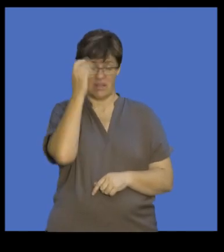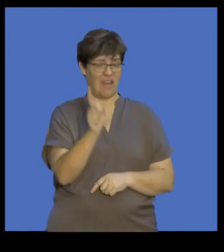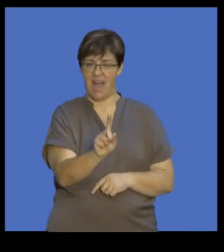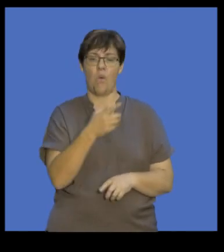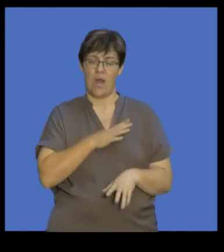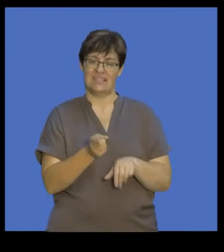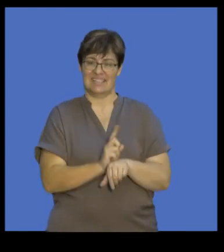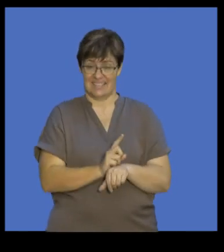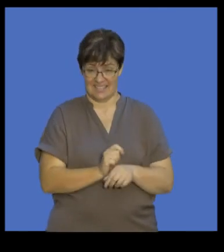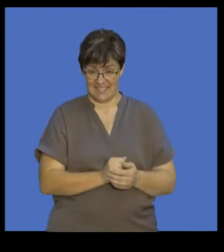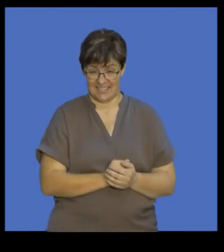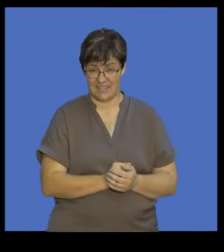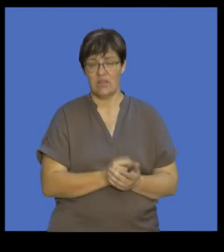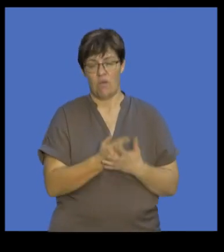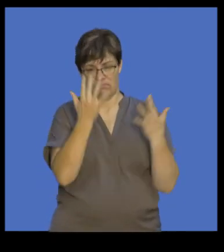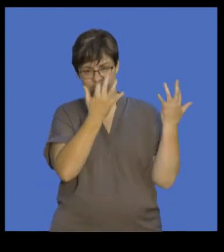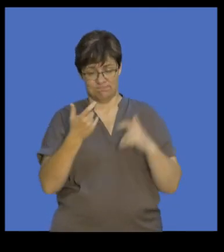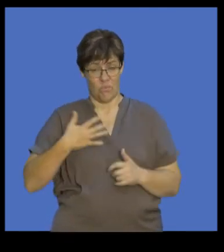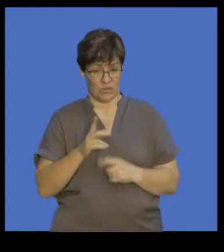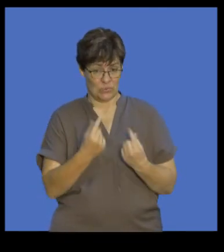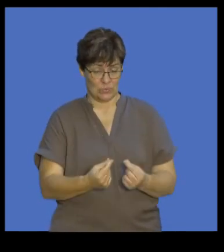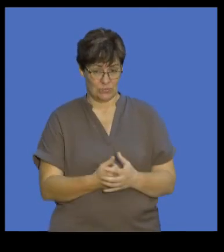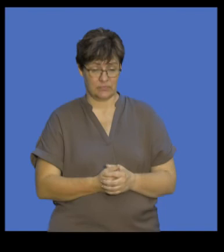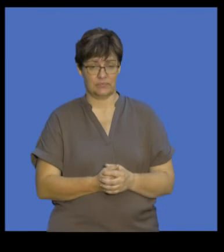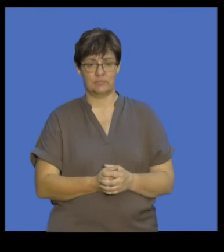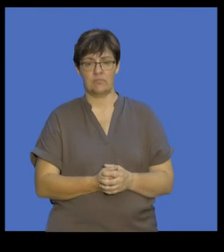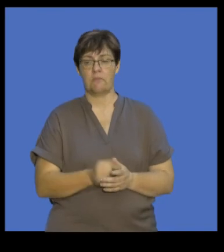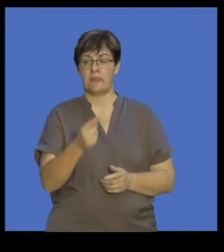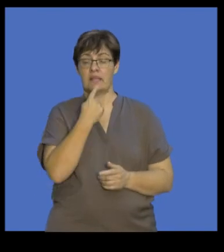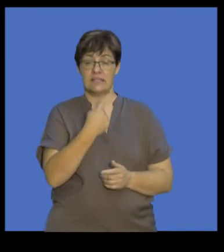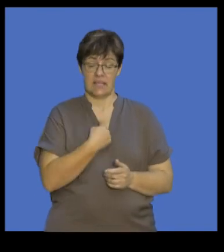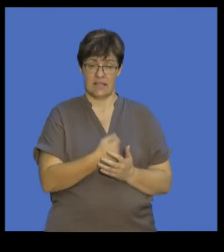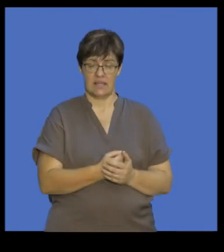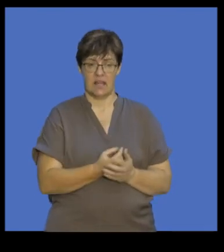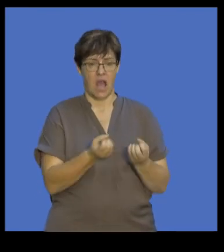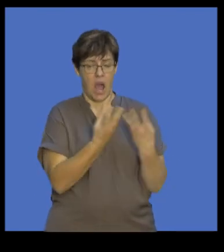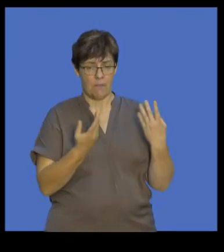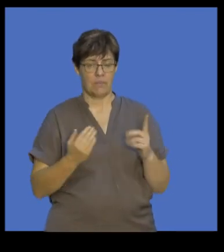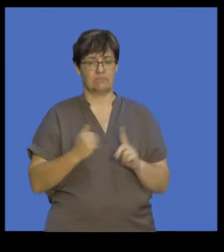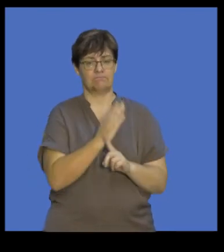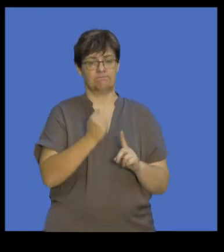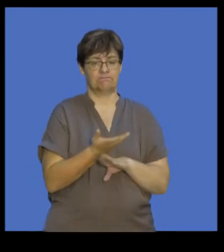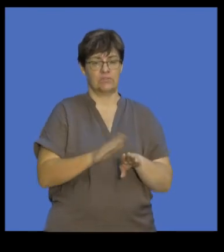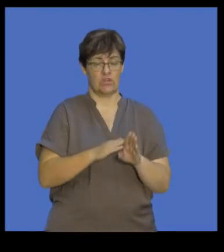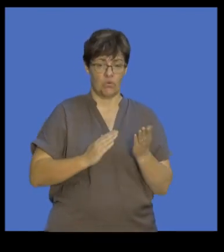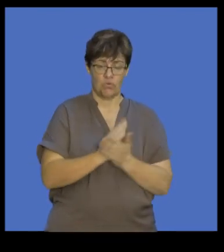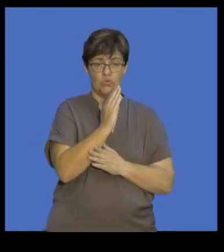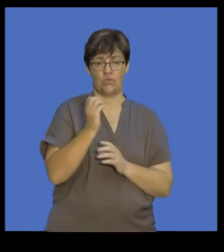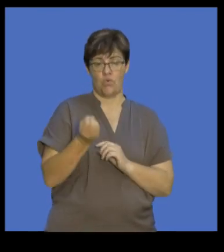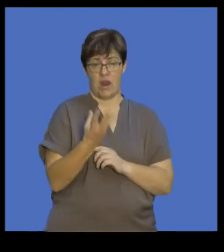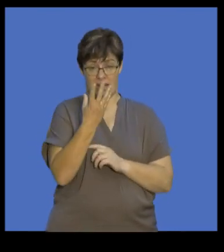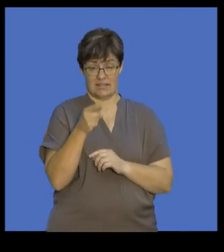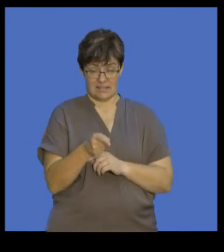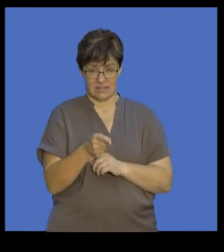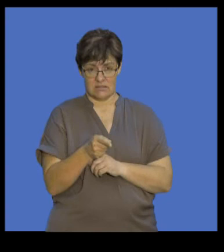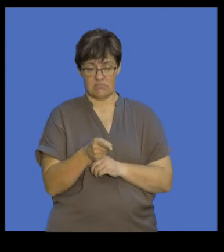have to be carried out in case we want to do some calculations of some sort, okay? It says here, what amount of charge passes